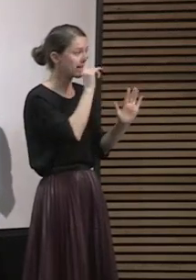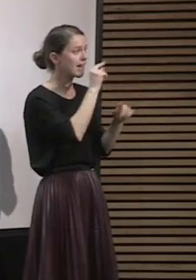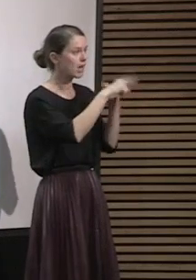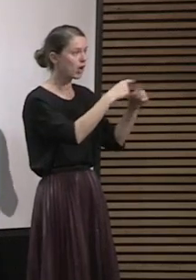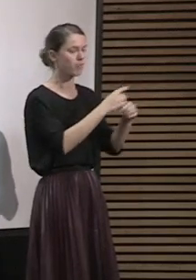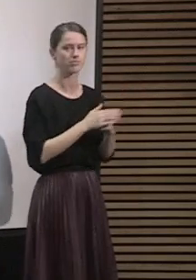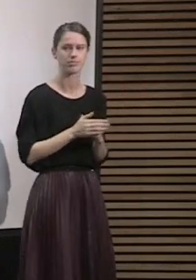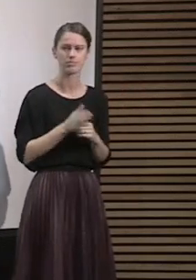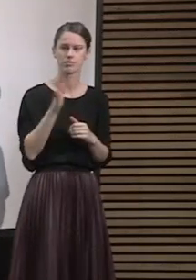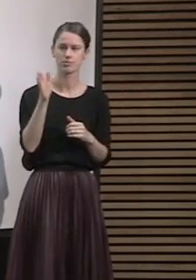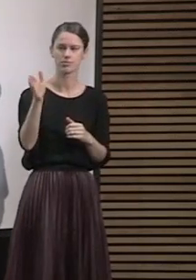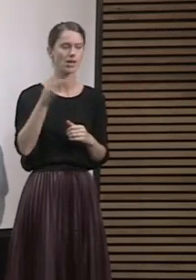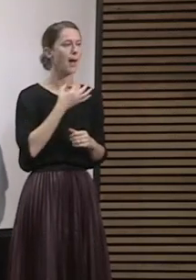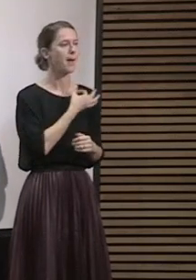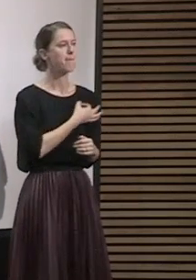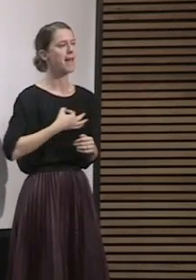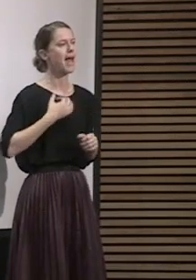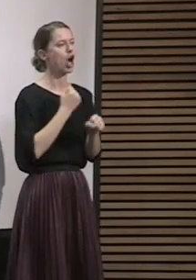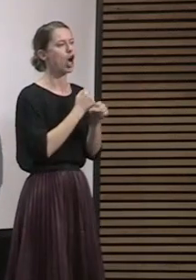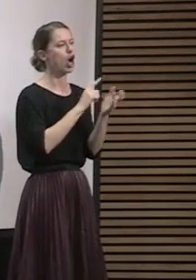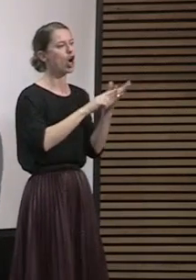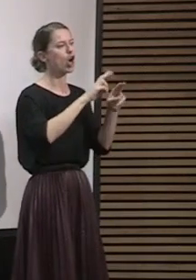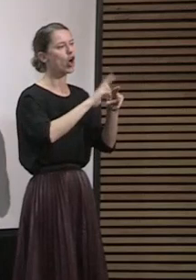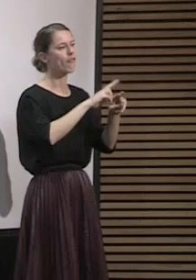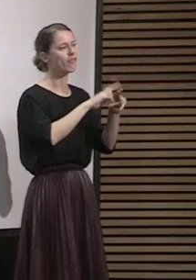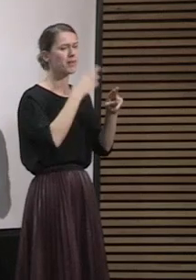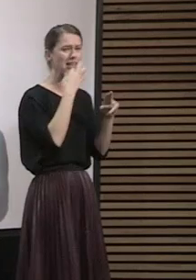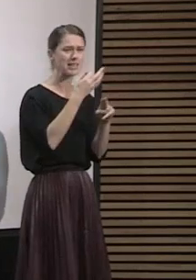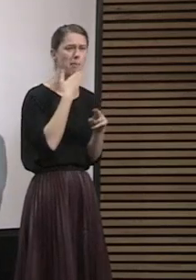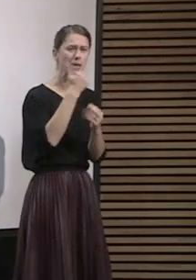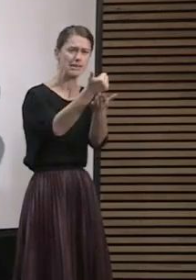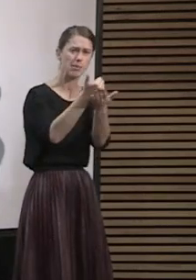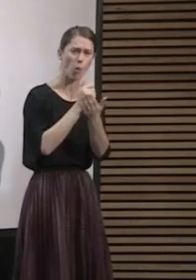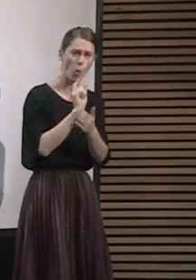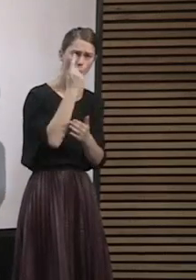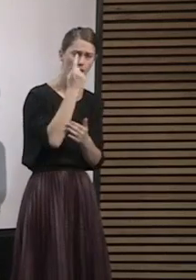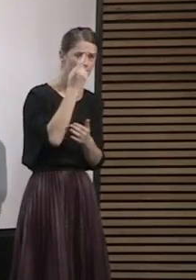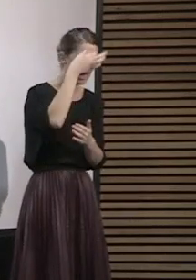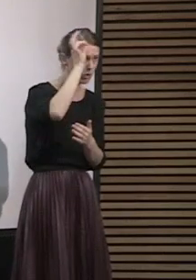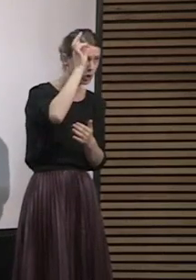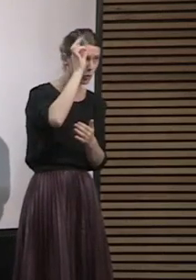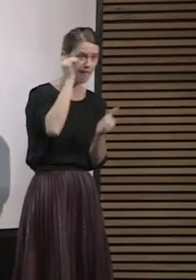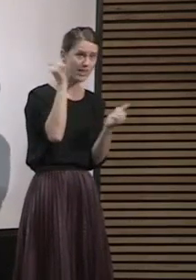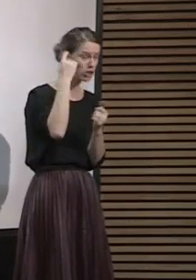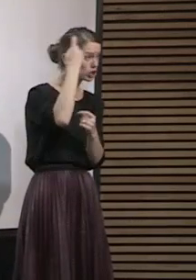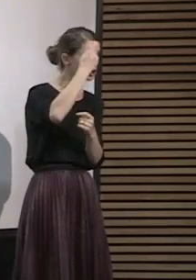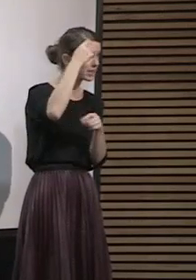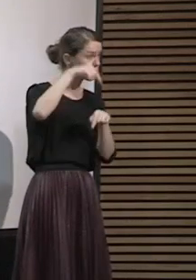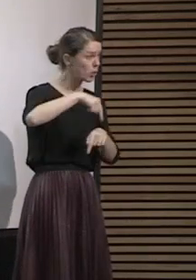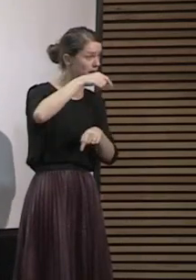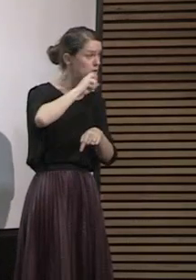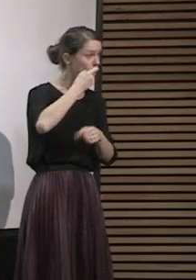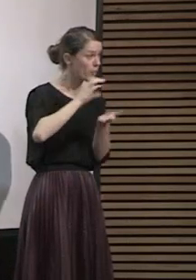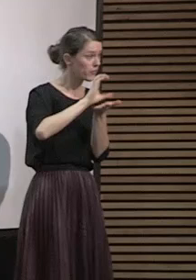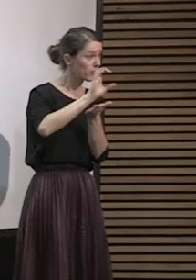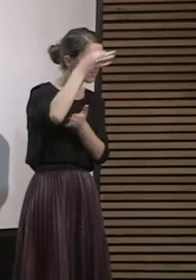Mayor Gough has been calling for support for Auckland Council. Did you consider that today, and can the council expect anything?